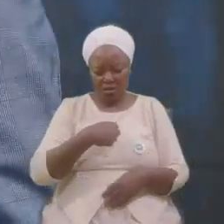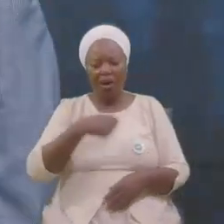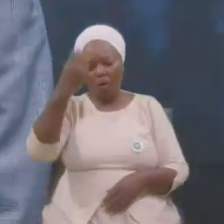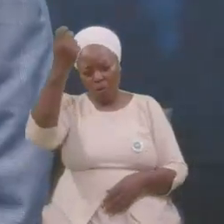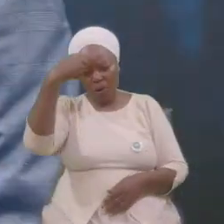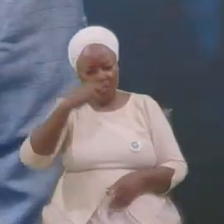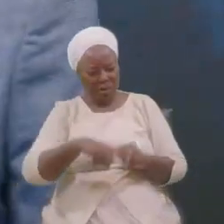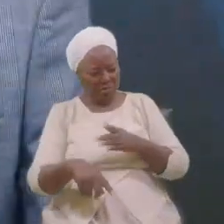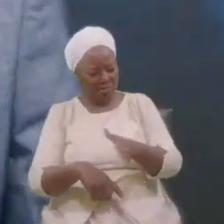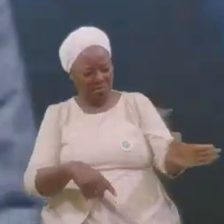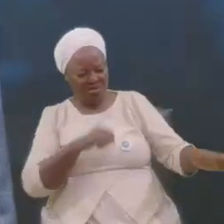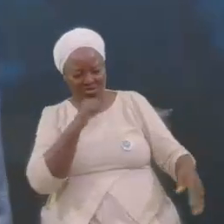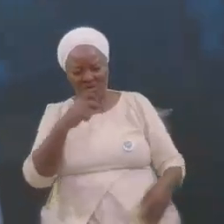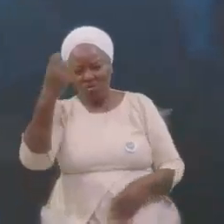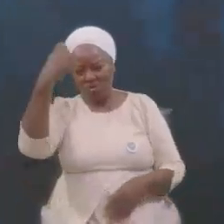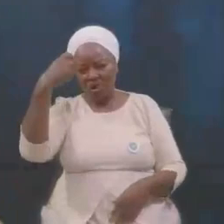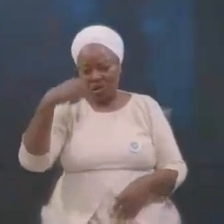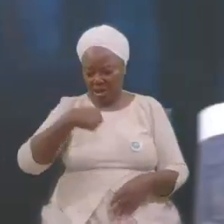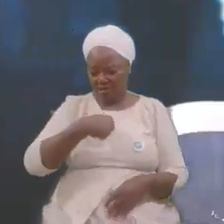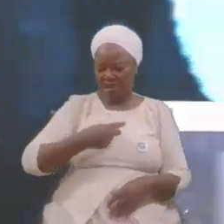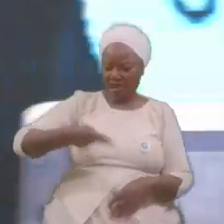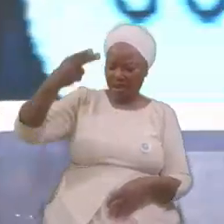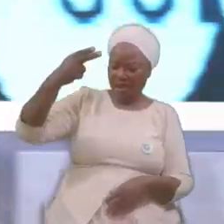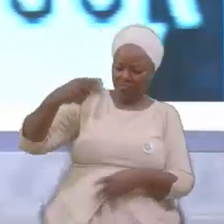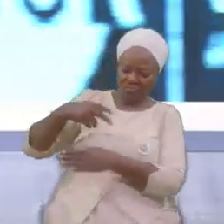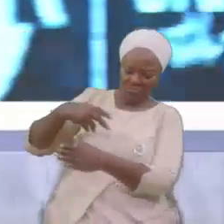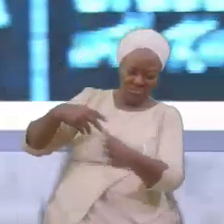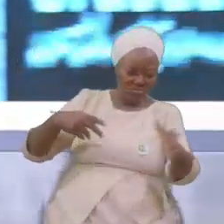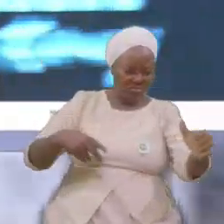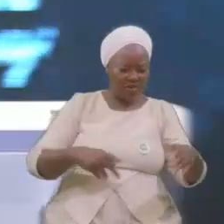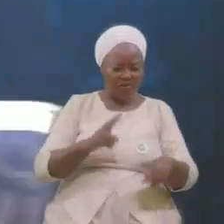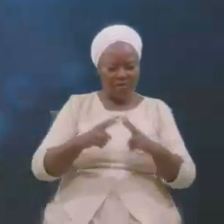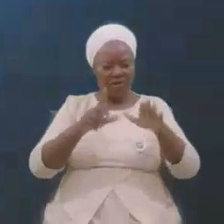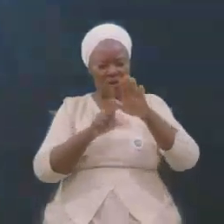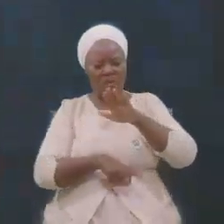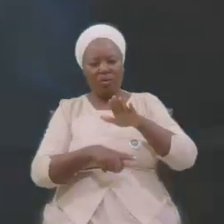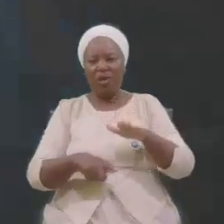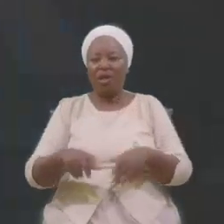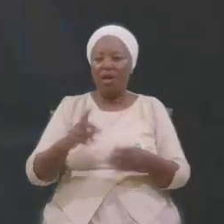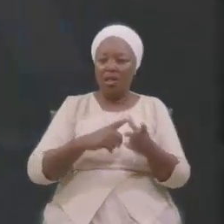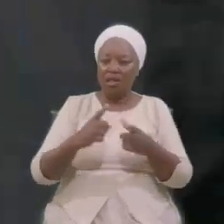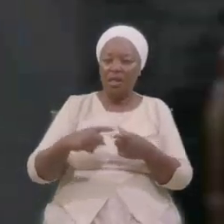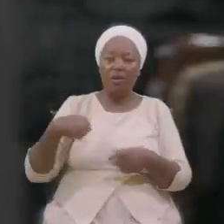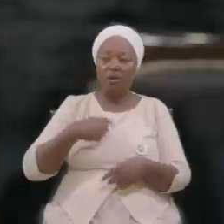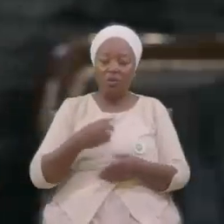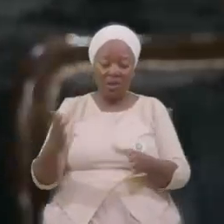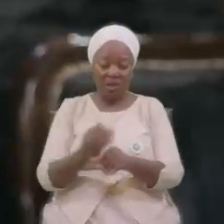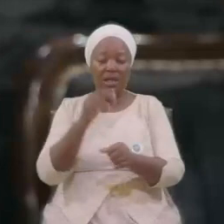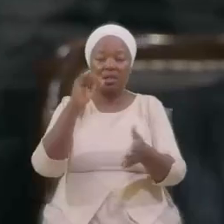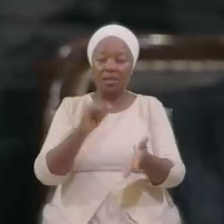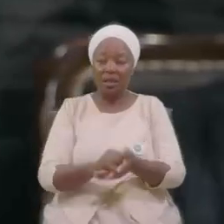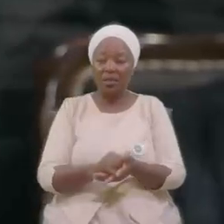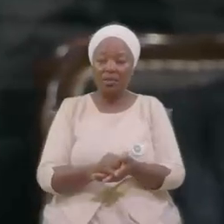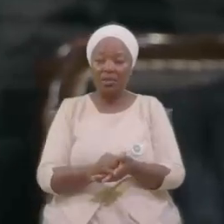are unwise. I am high, they are low. And we carry that